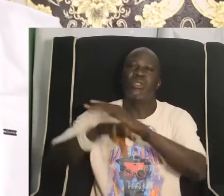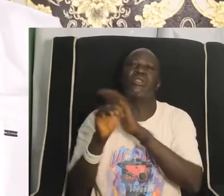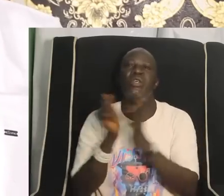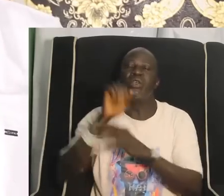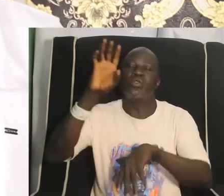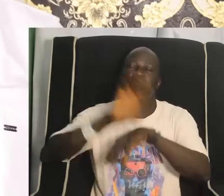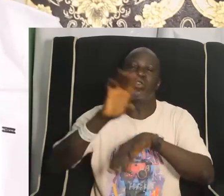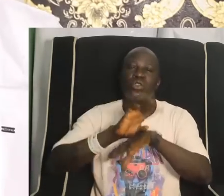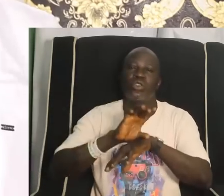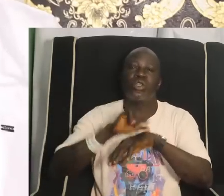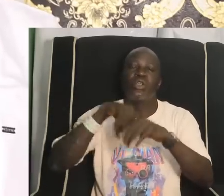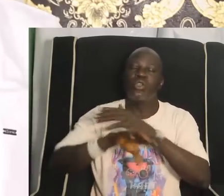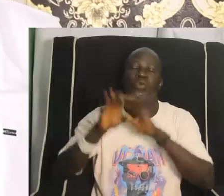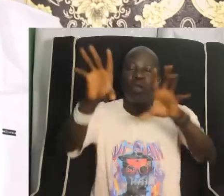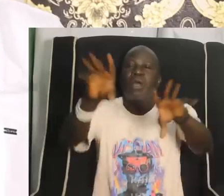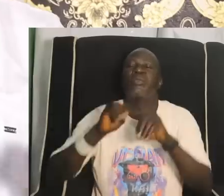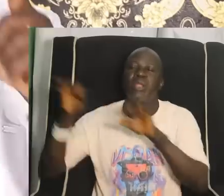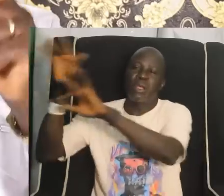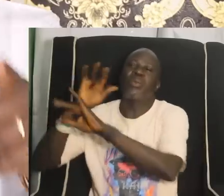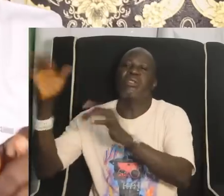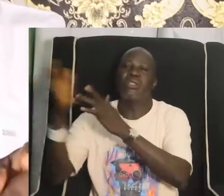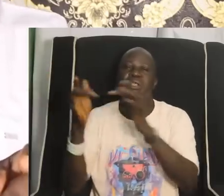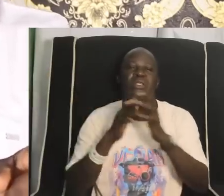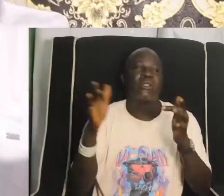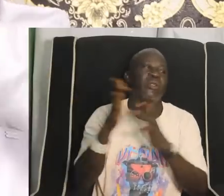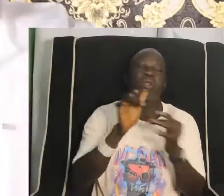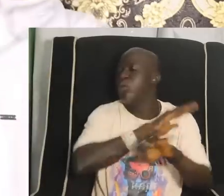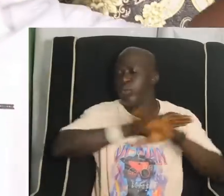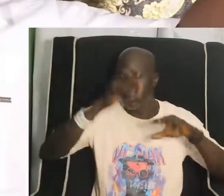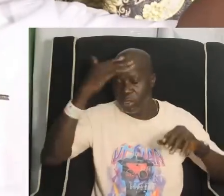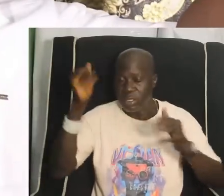ile Jesus to church wa ri agba lo loruko the message Jesus don't forget